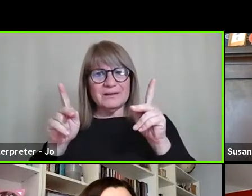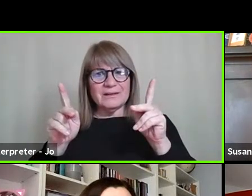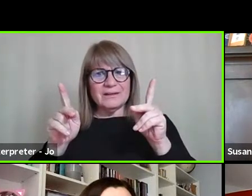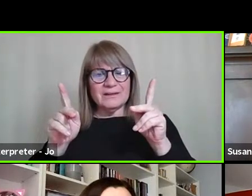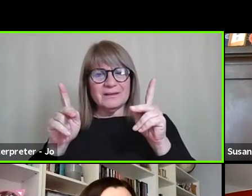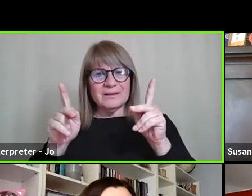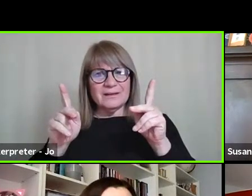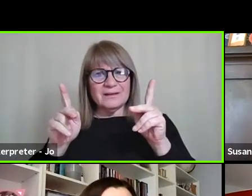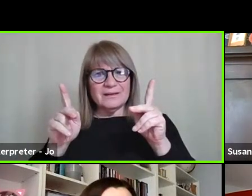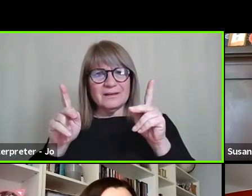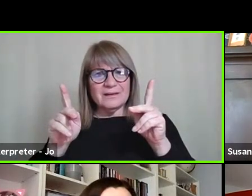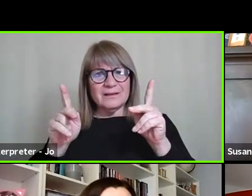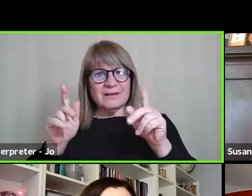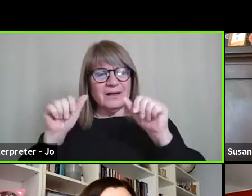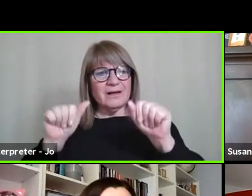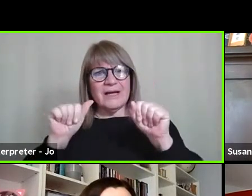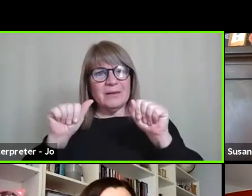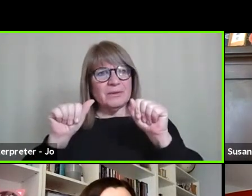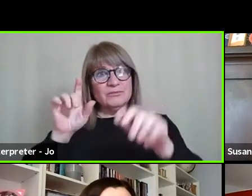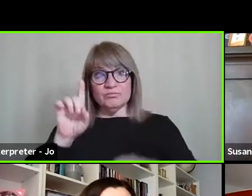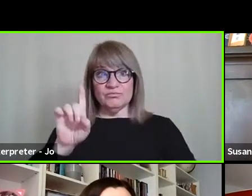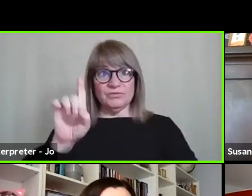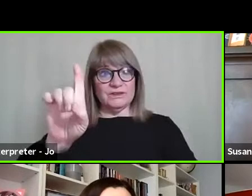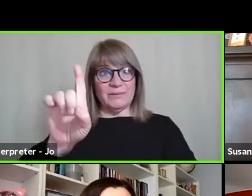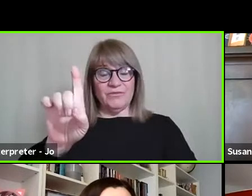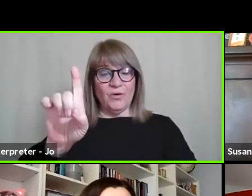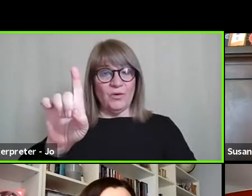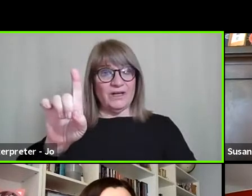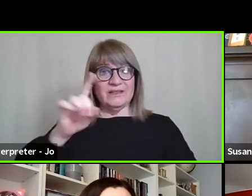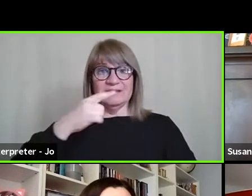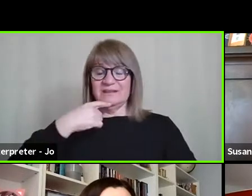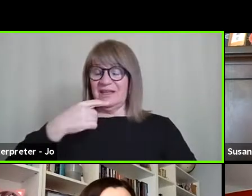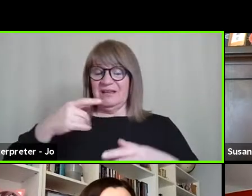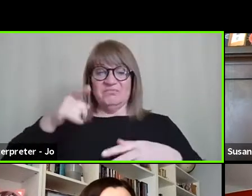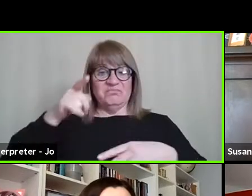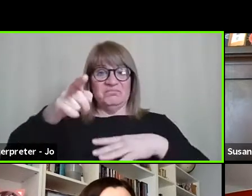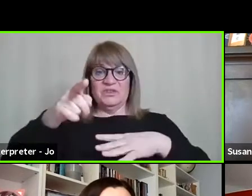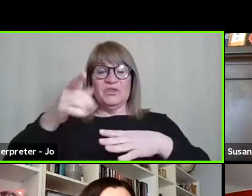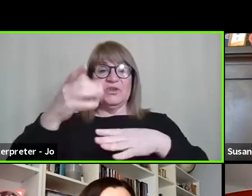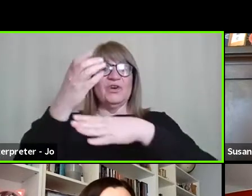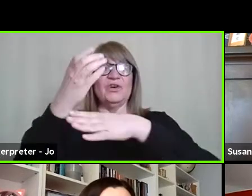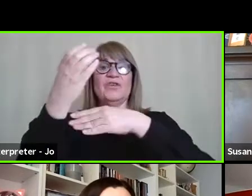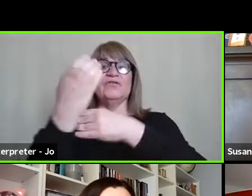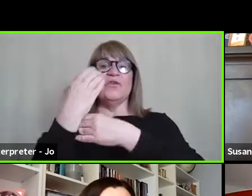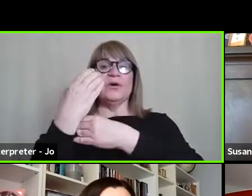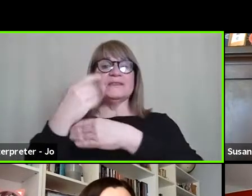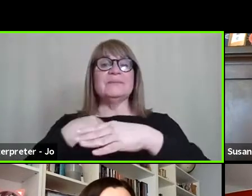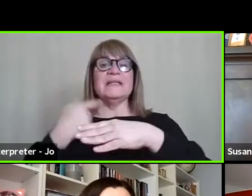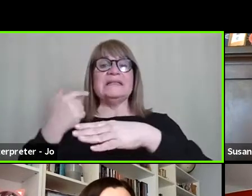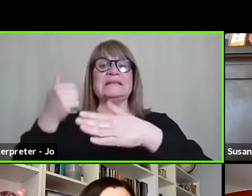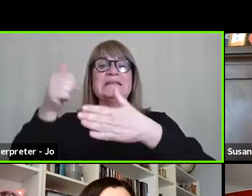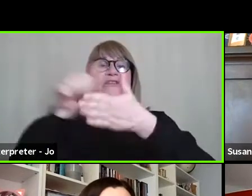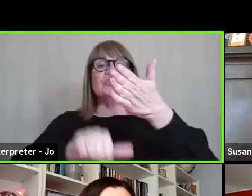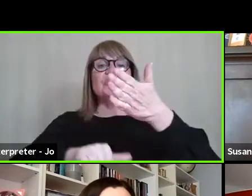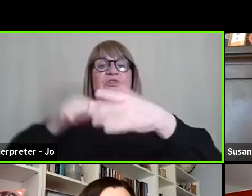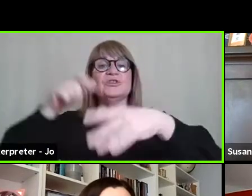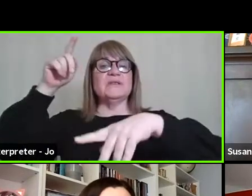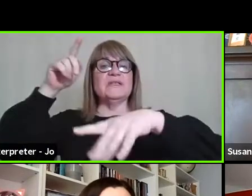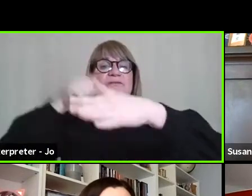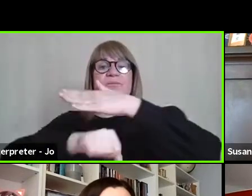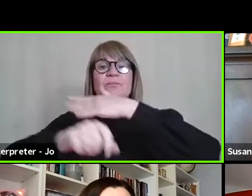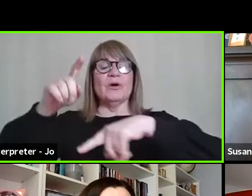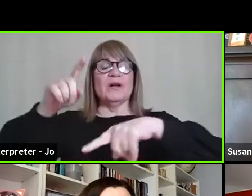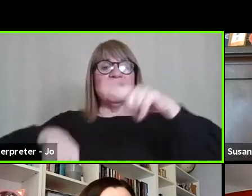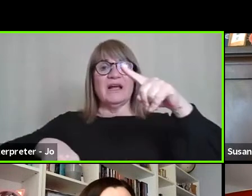able to step forward and make that claim if they're still inside prison or in another kind of institution